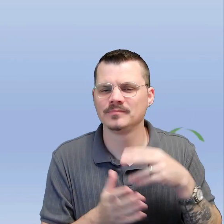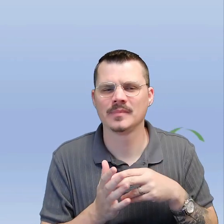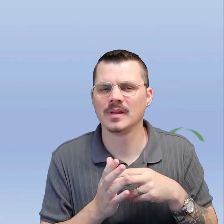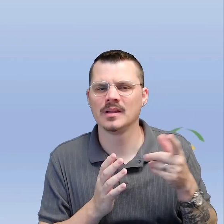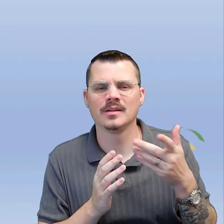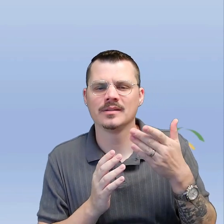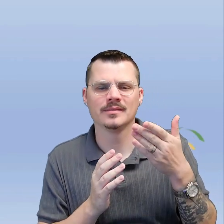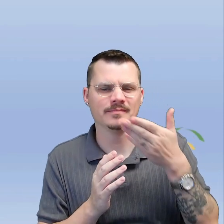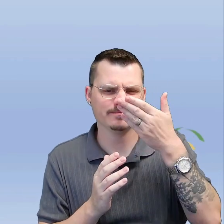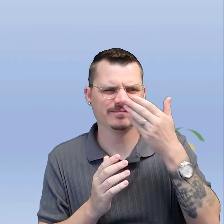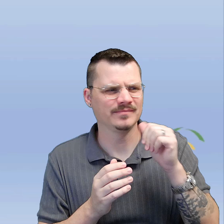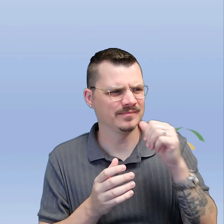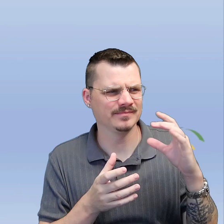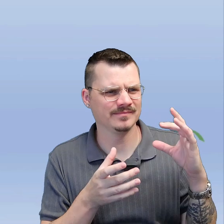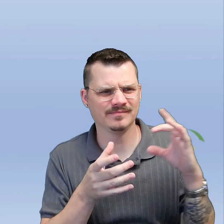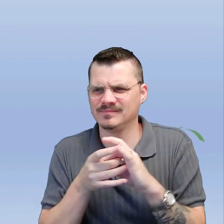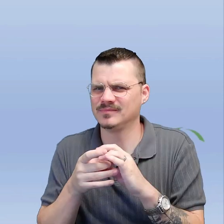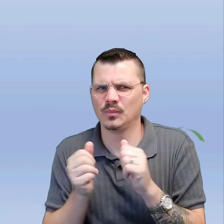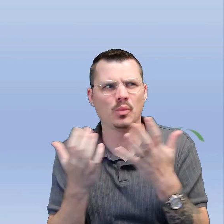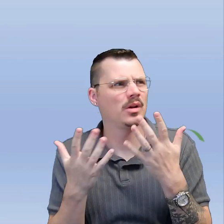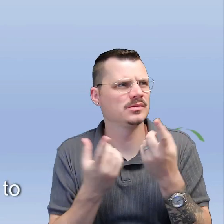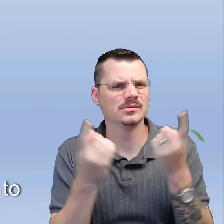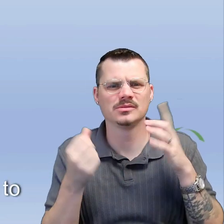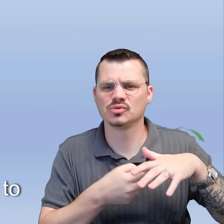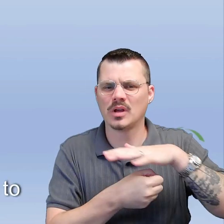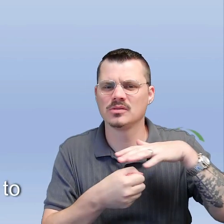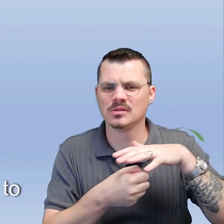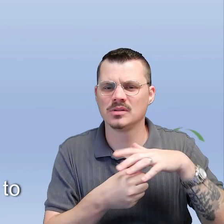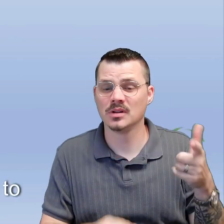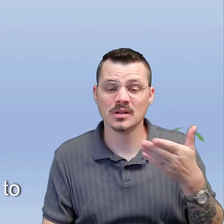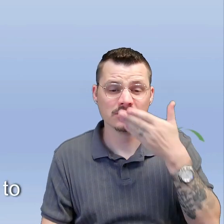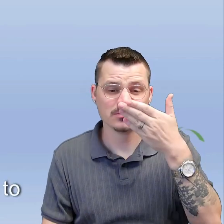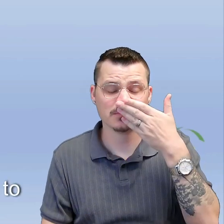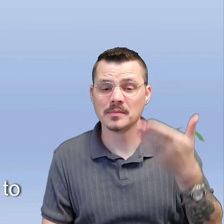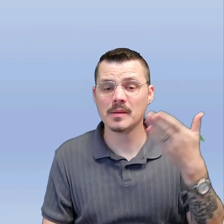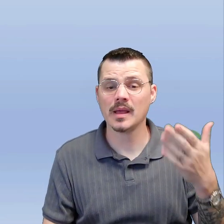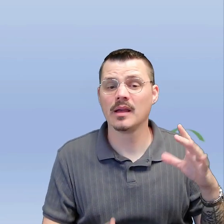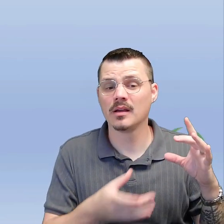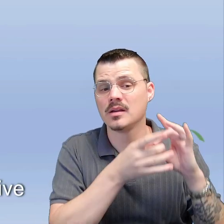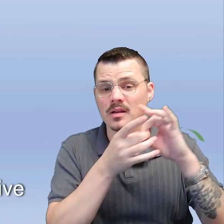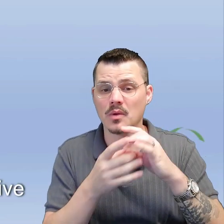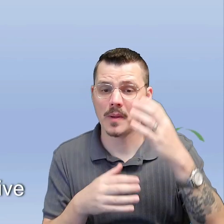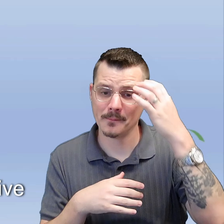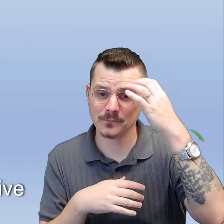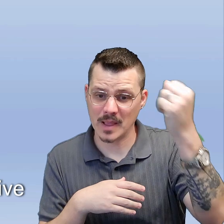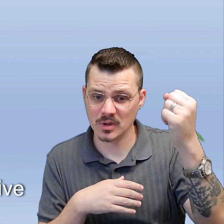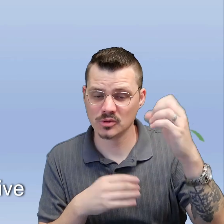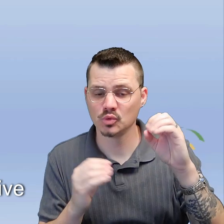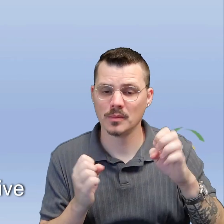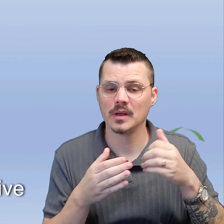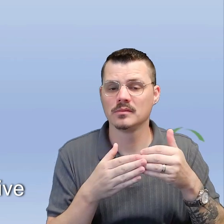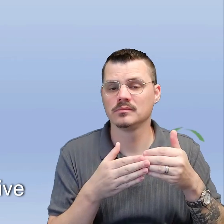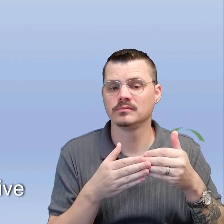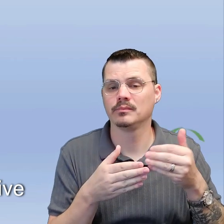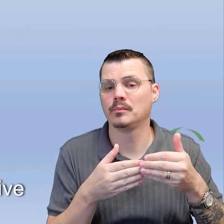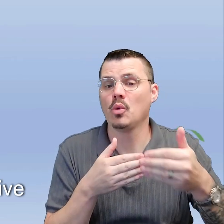don't conform to the person's surroundings. Sometimes those odors are related to memory, so it's